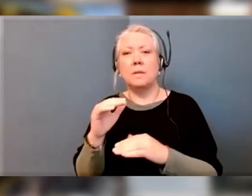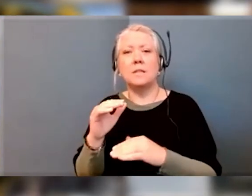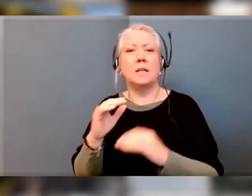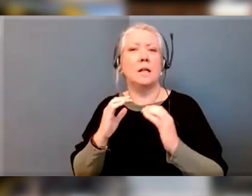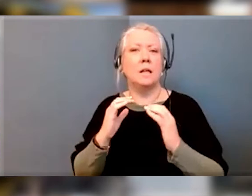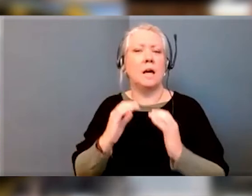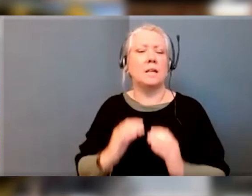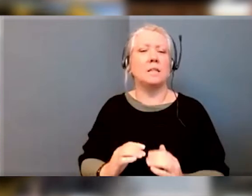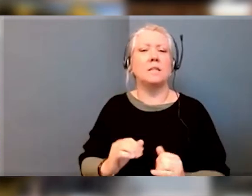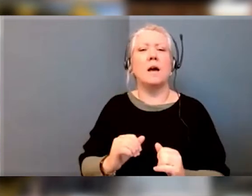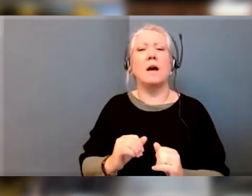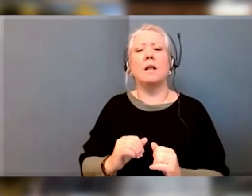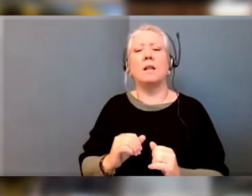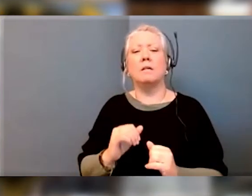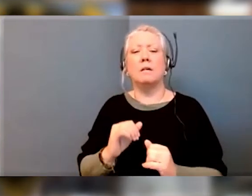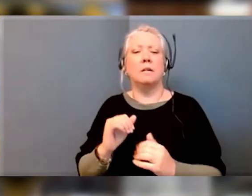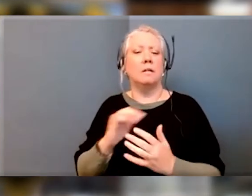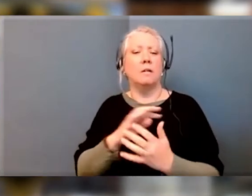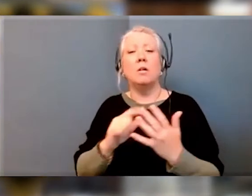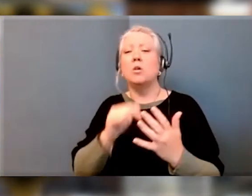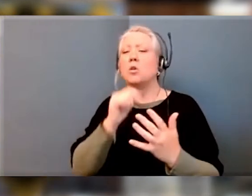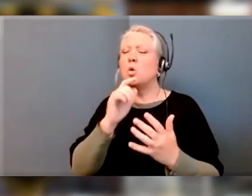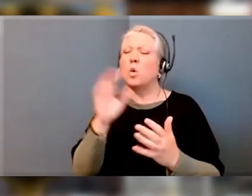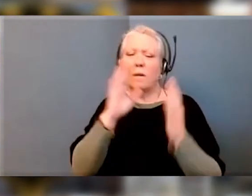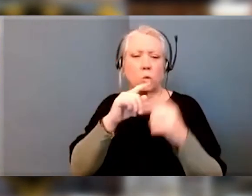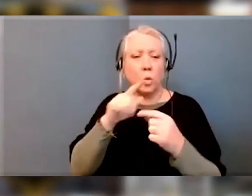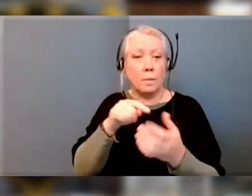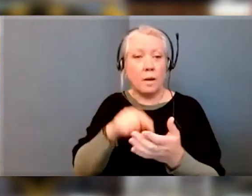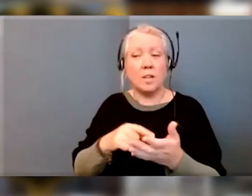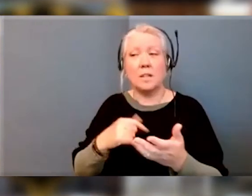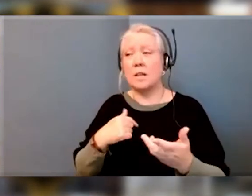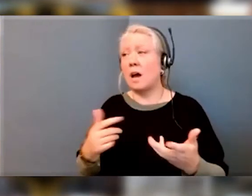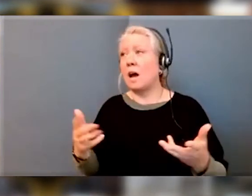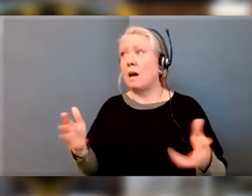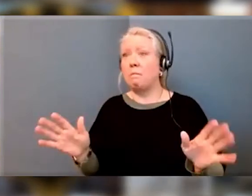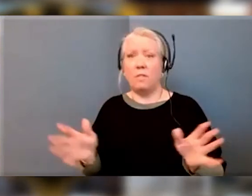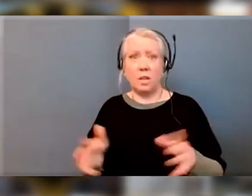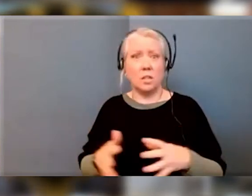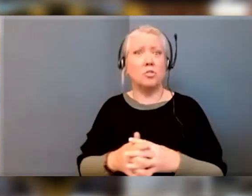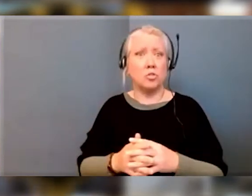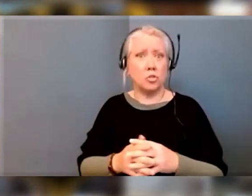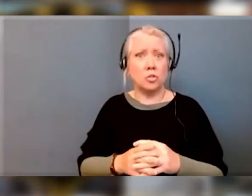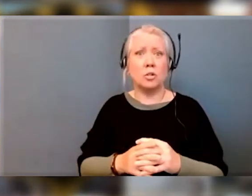this map. And that's all I've got.